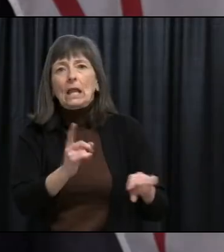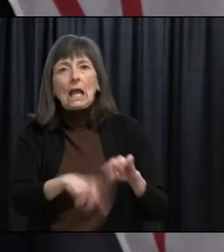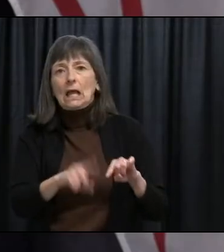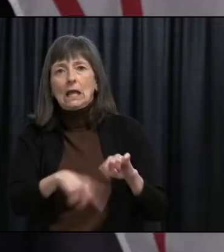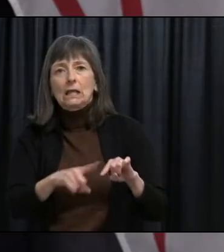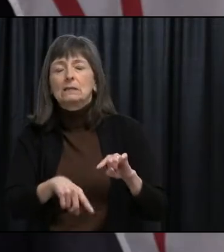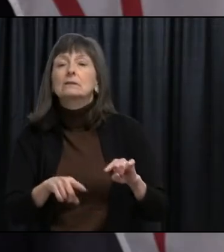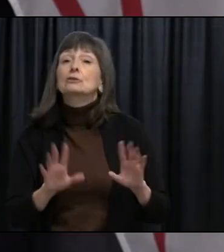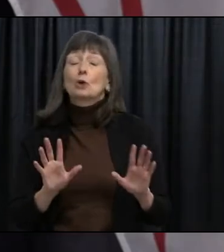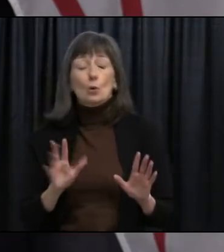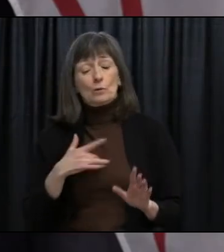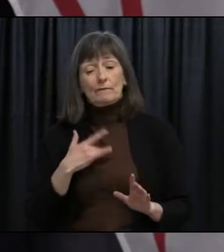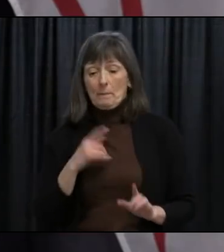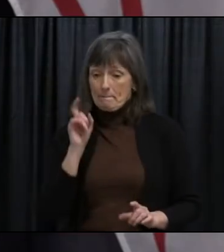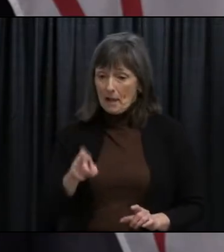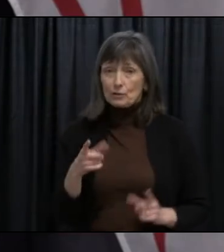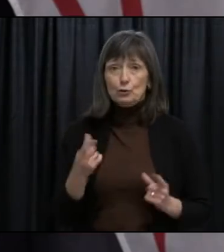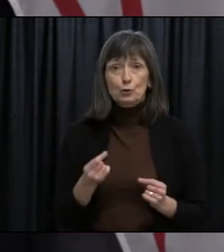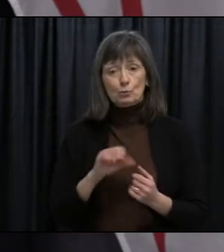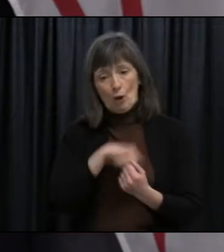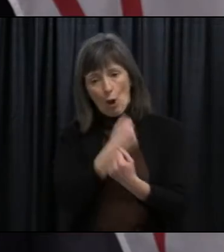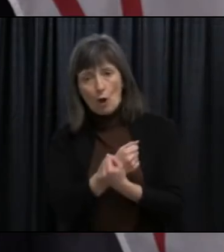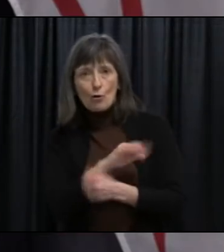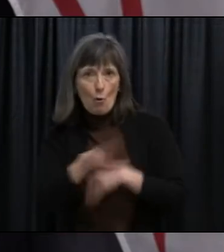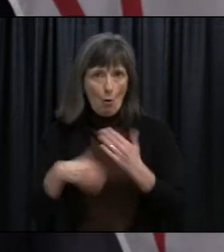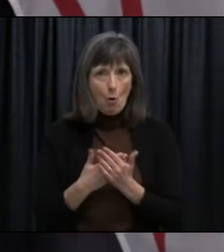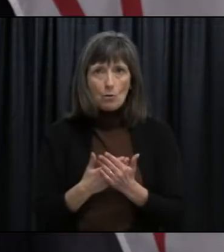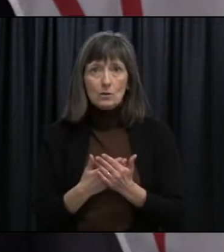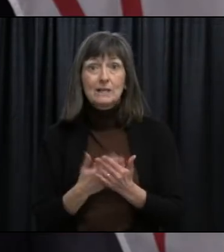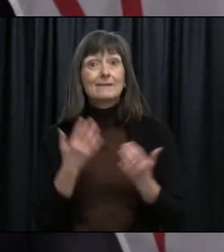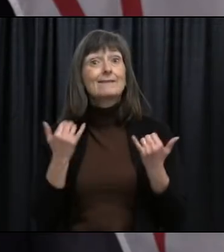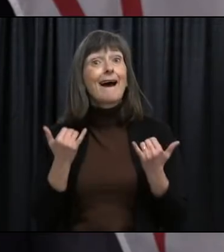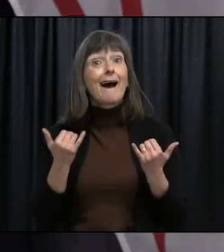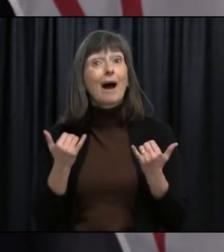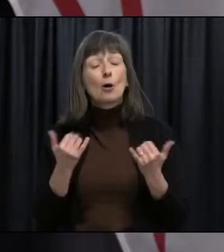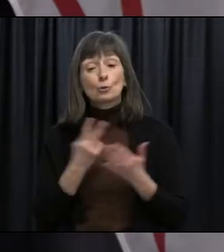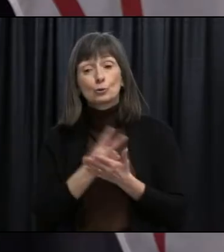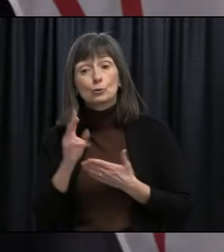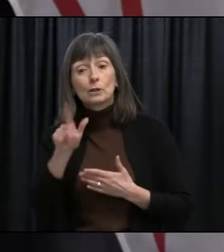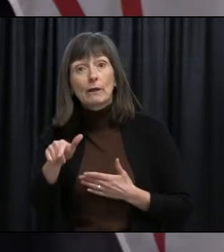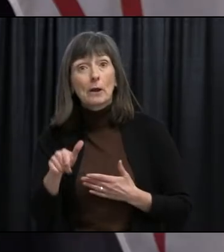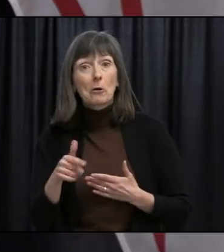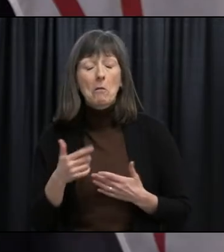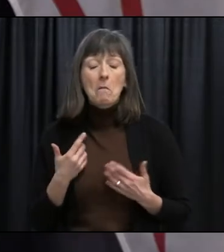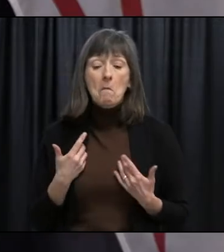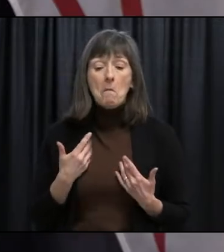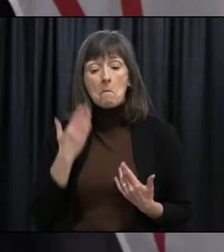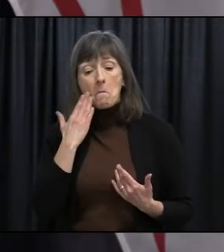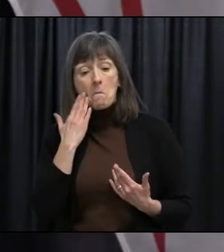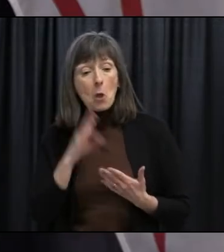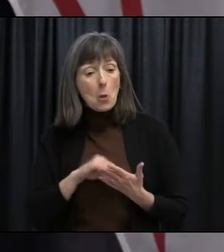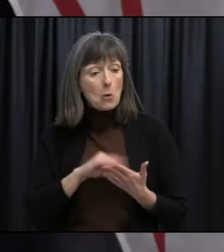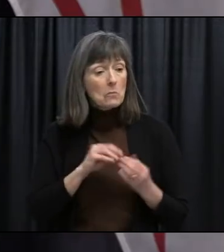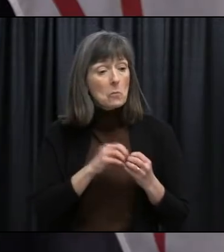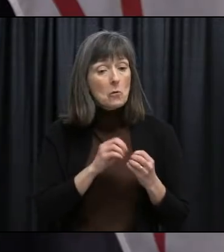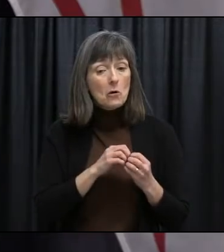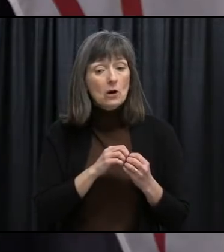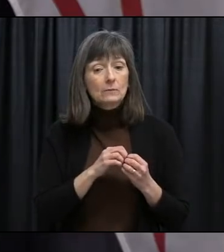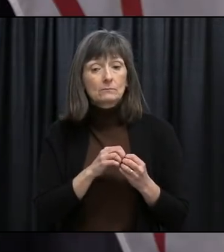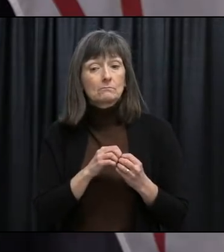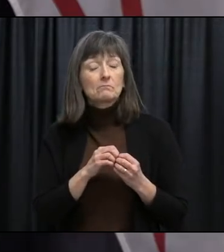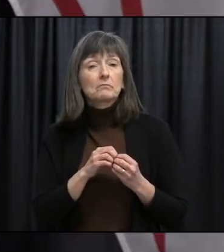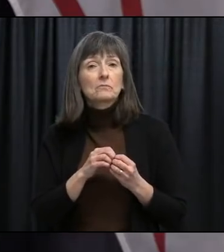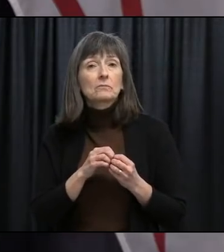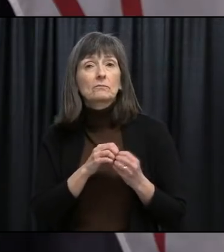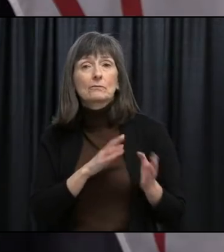we know what we know, we can make some changes, and that's that's what our plan was, and I think